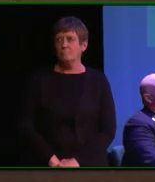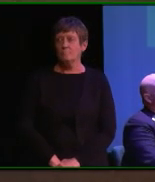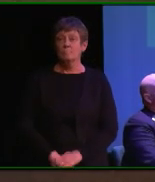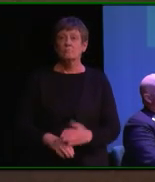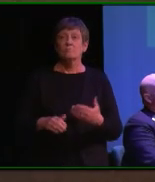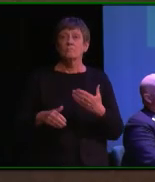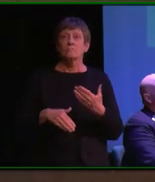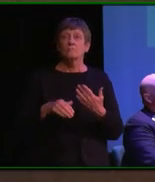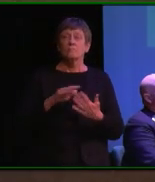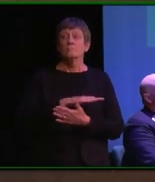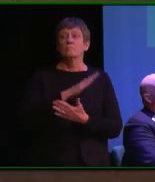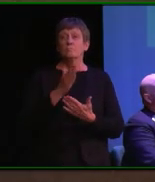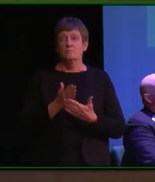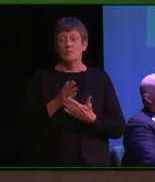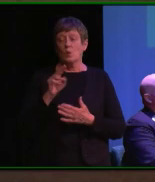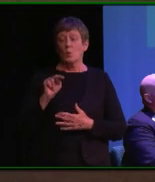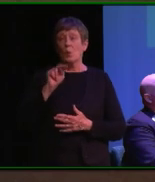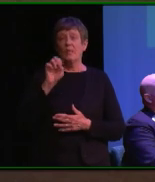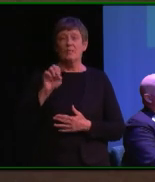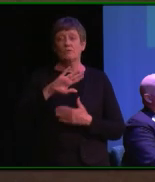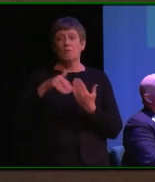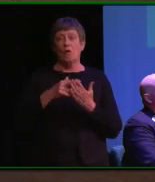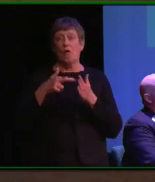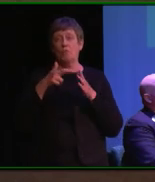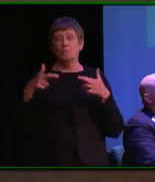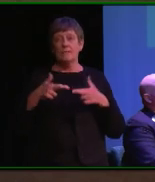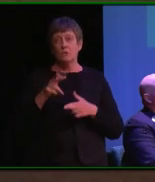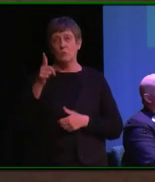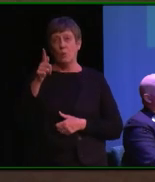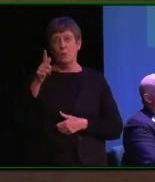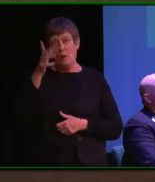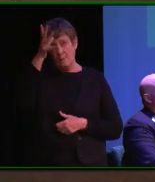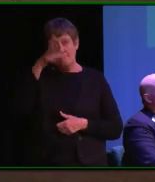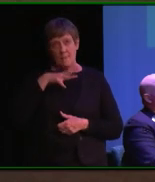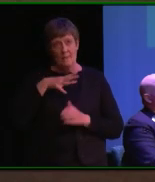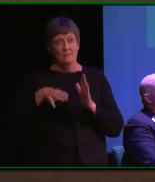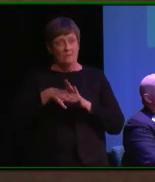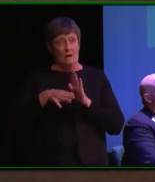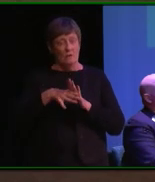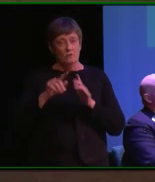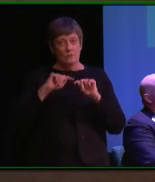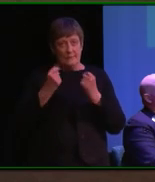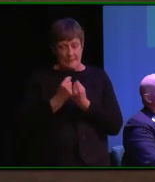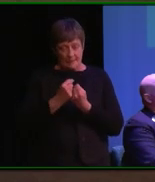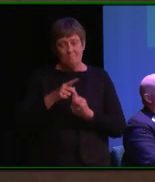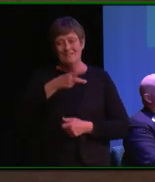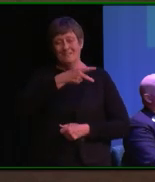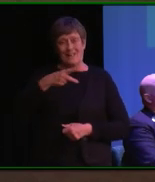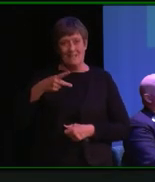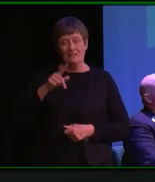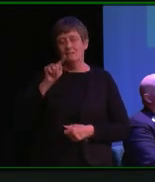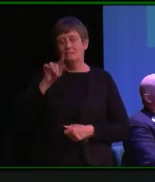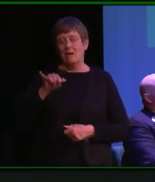Next is the Northeast All-Region 21 Men's Soccer Team. Second team goes to Tyler Holden.